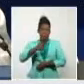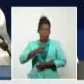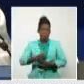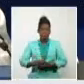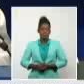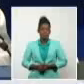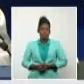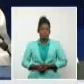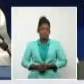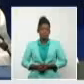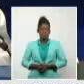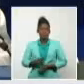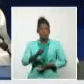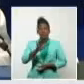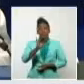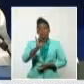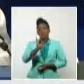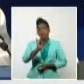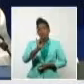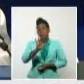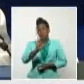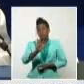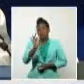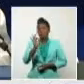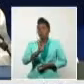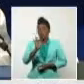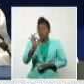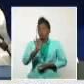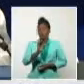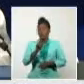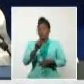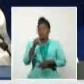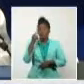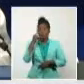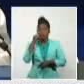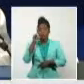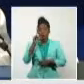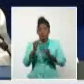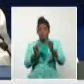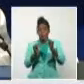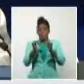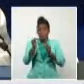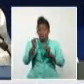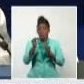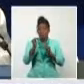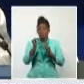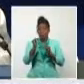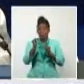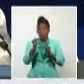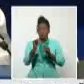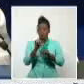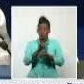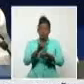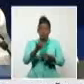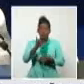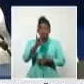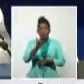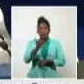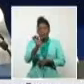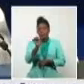And 51.4% of diagnosed cases in our country are male.